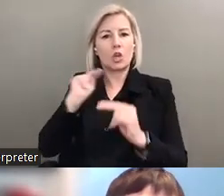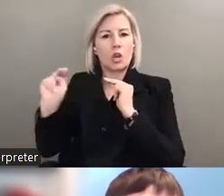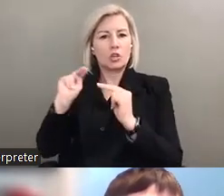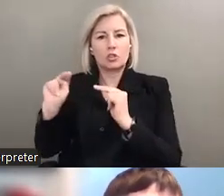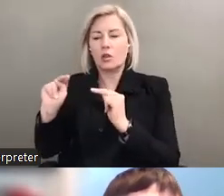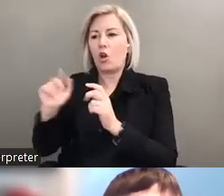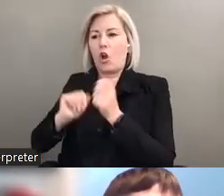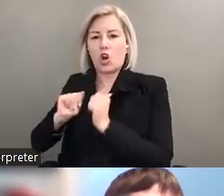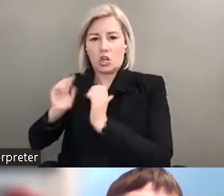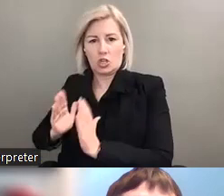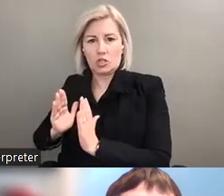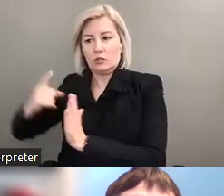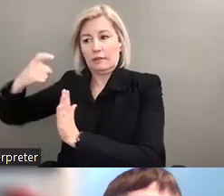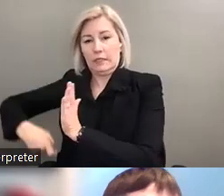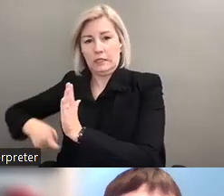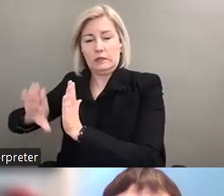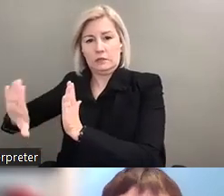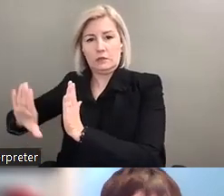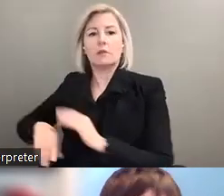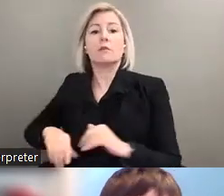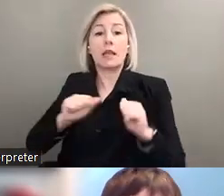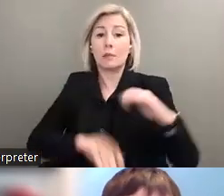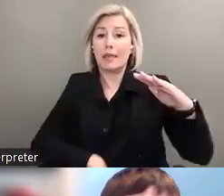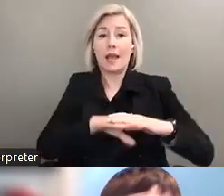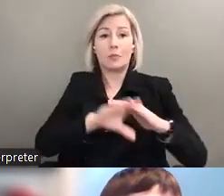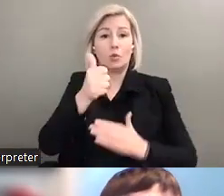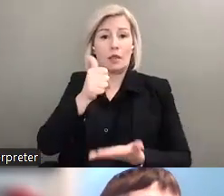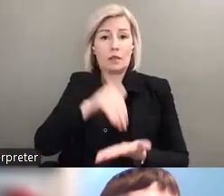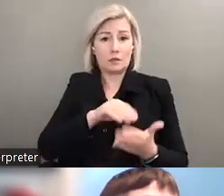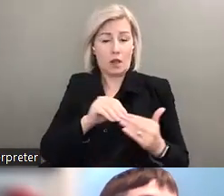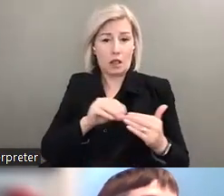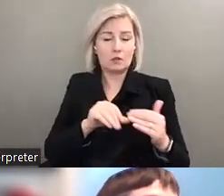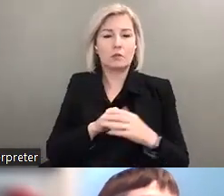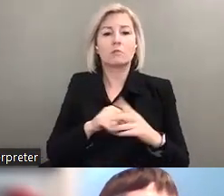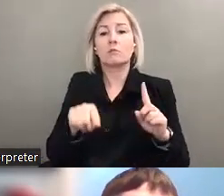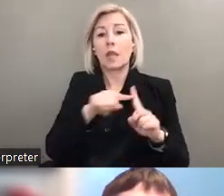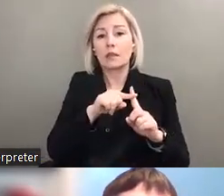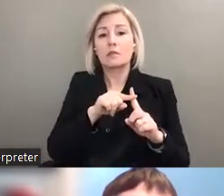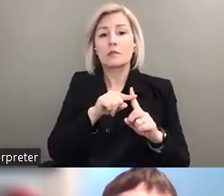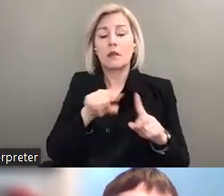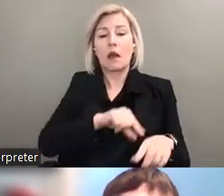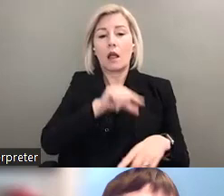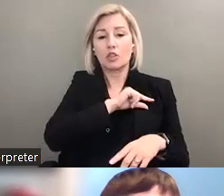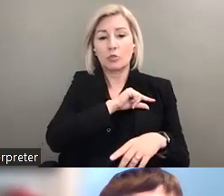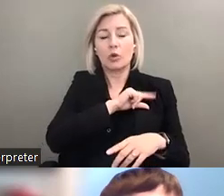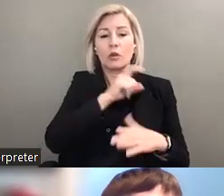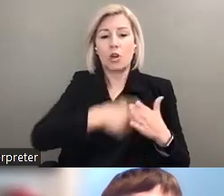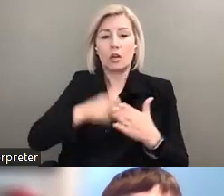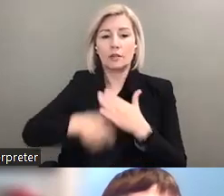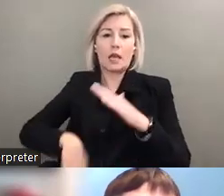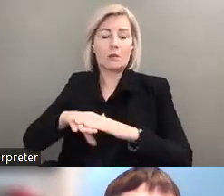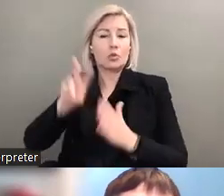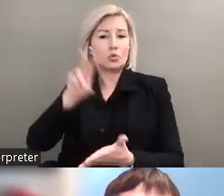fee, and that can be up to $10,000, plus eligible expenses up to